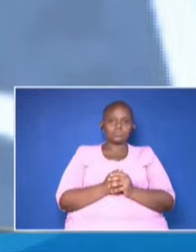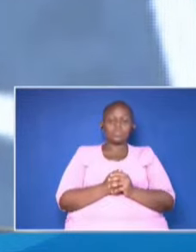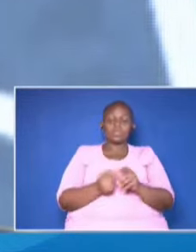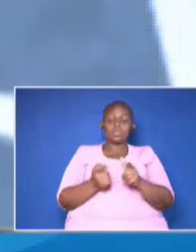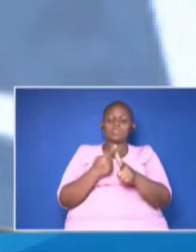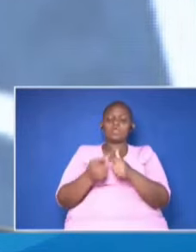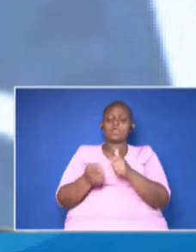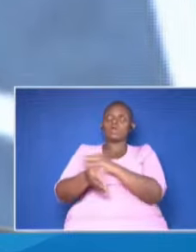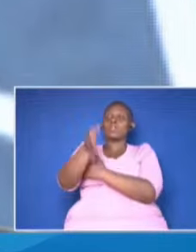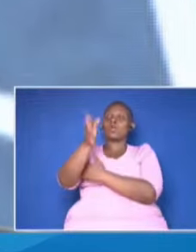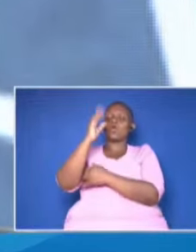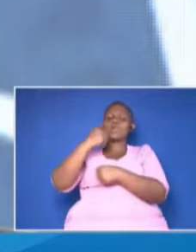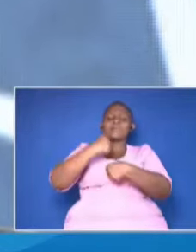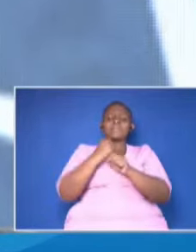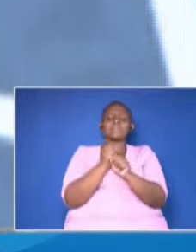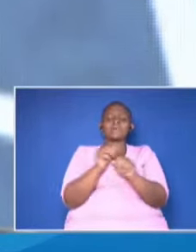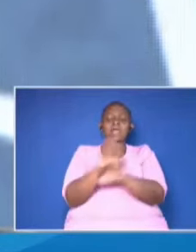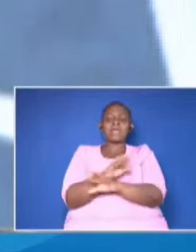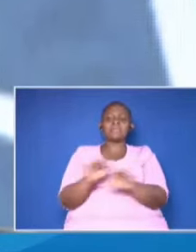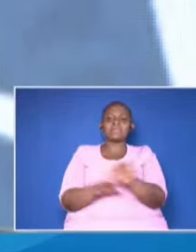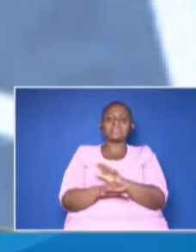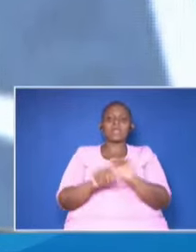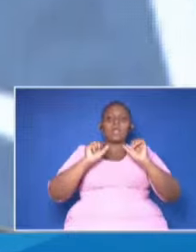and God makes all things